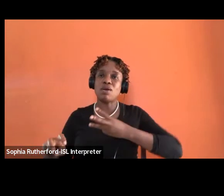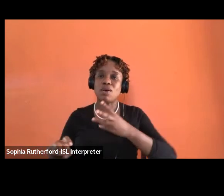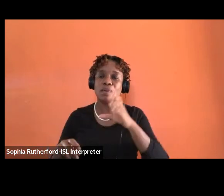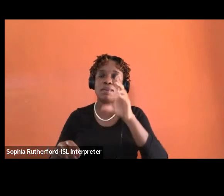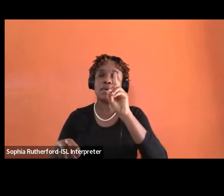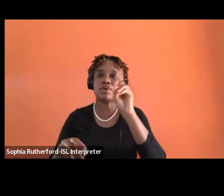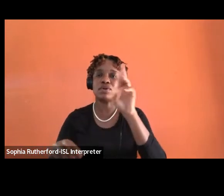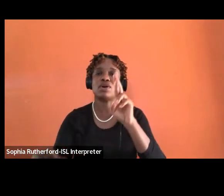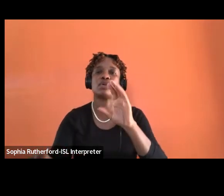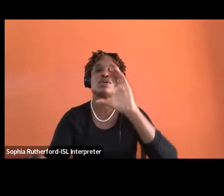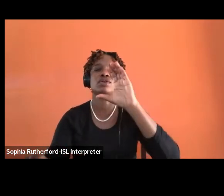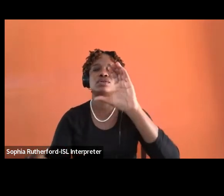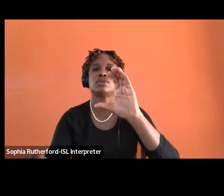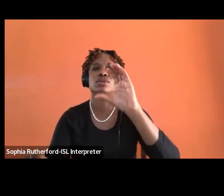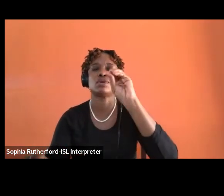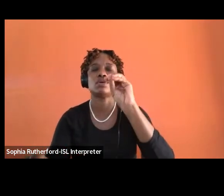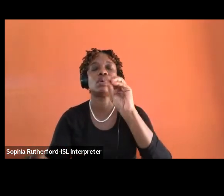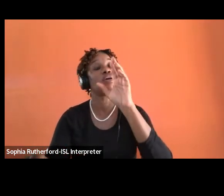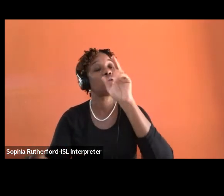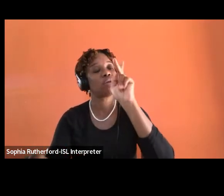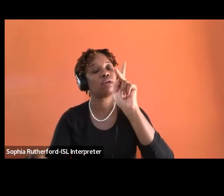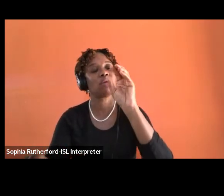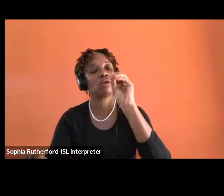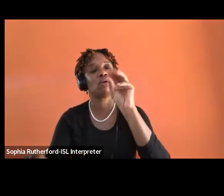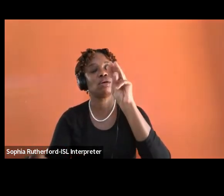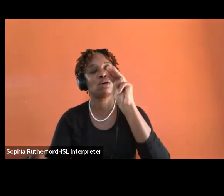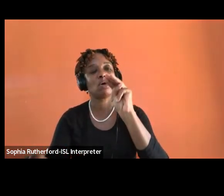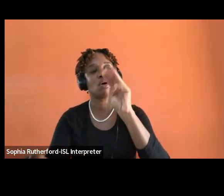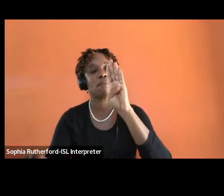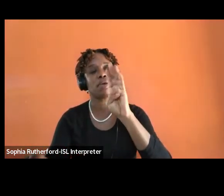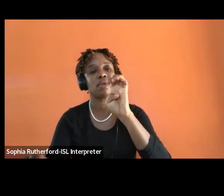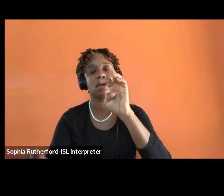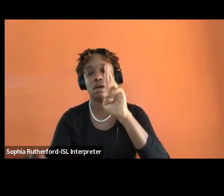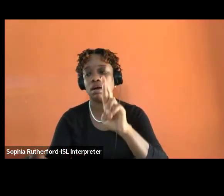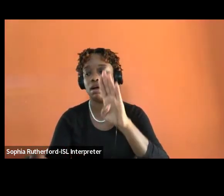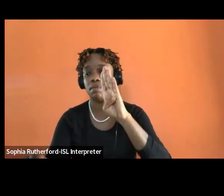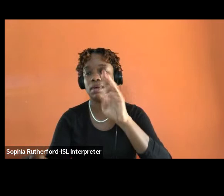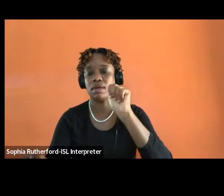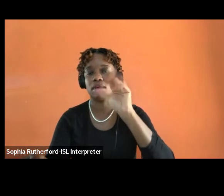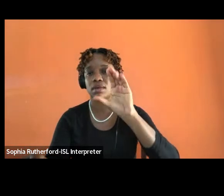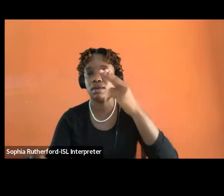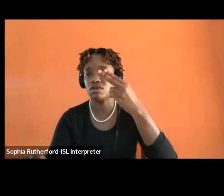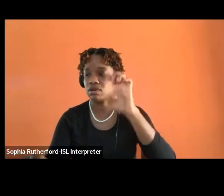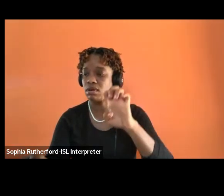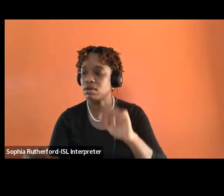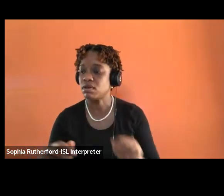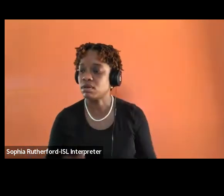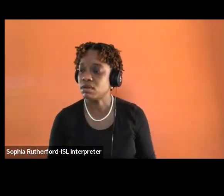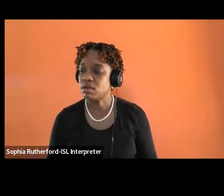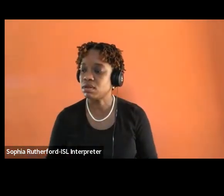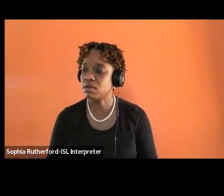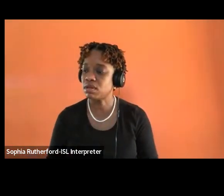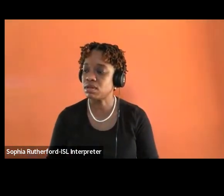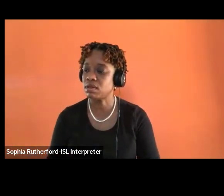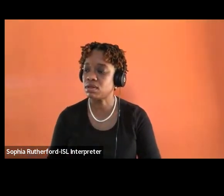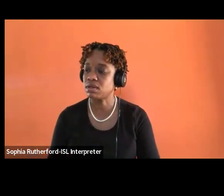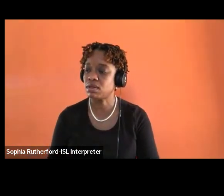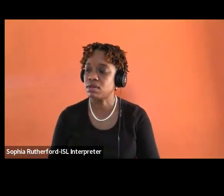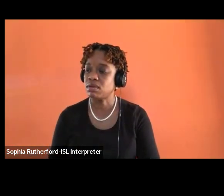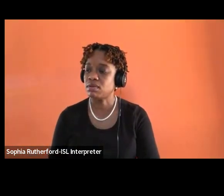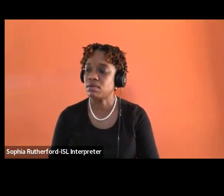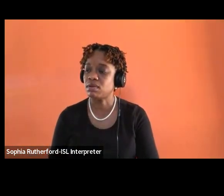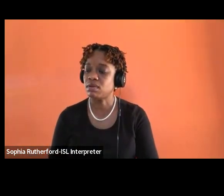I understand that you have 20 minutes for your presentation. All right, thank you very